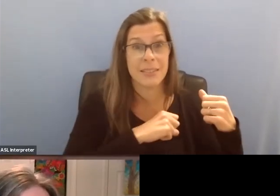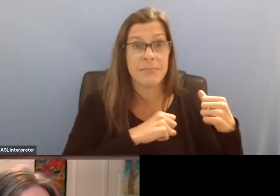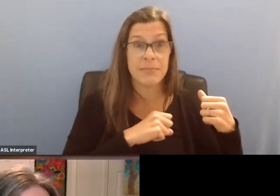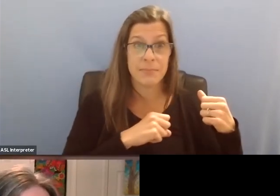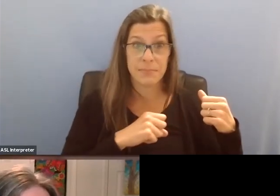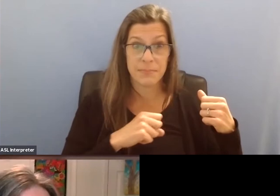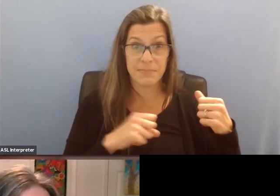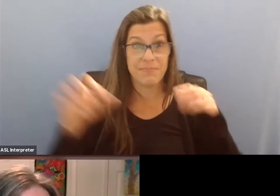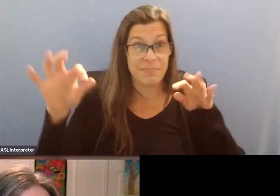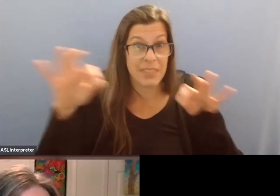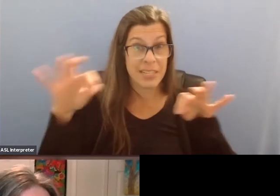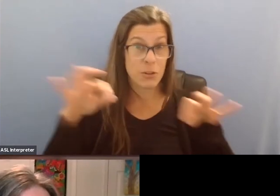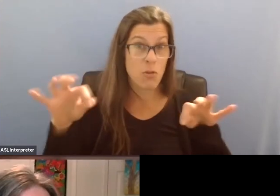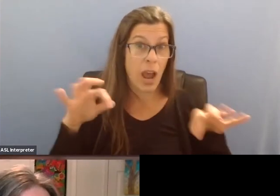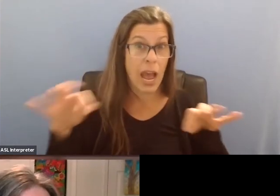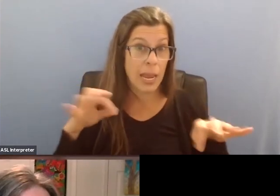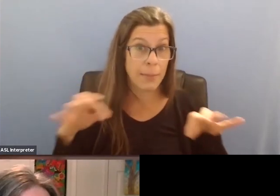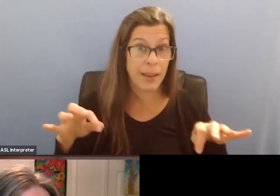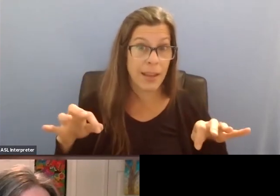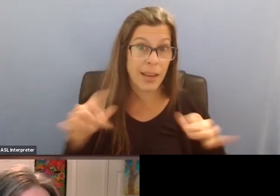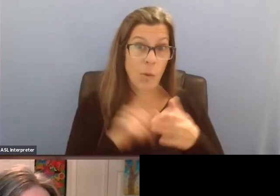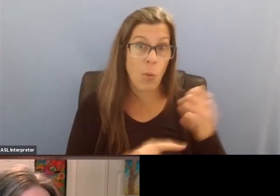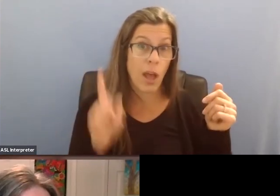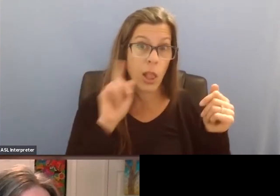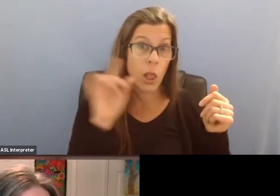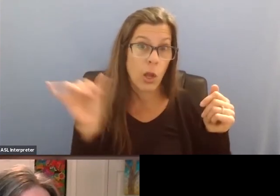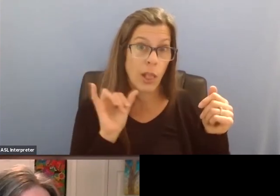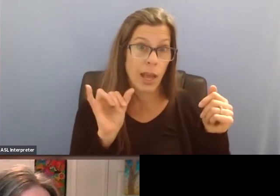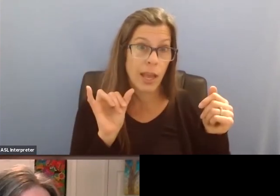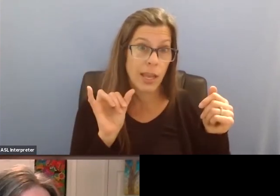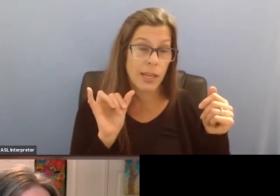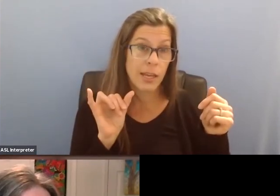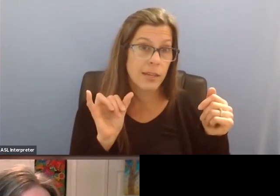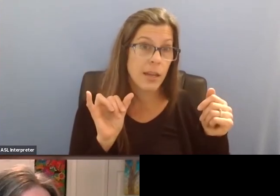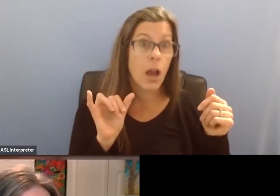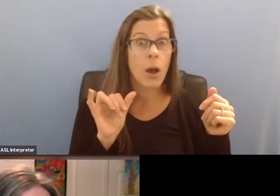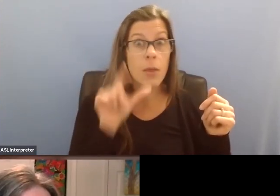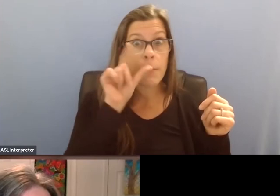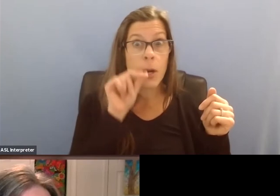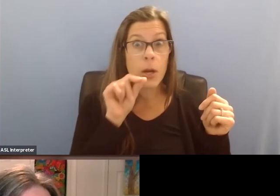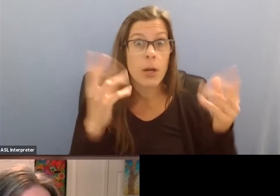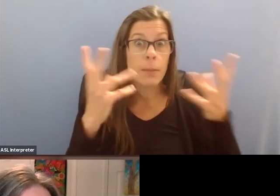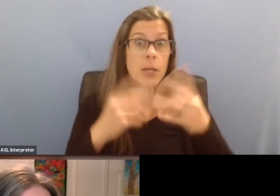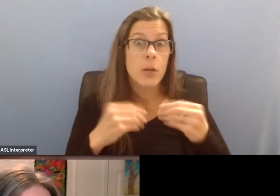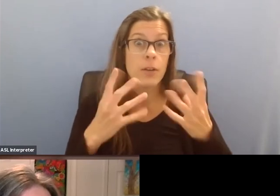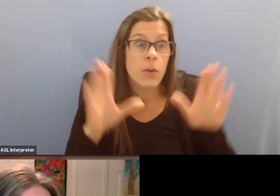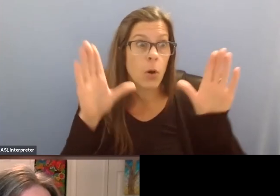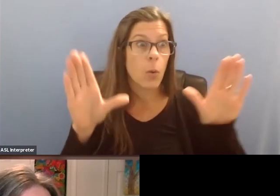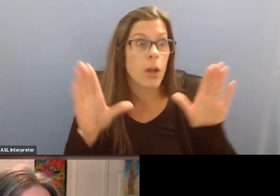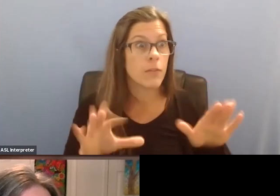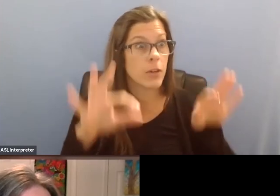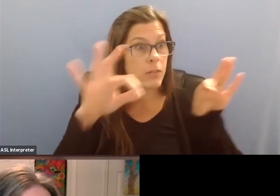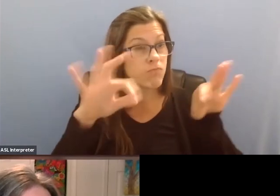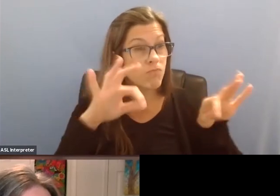describing something to me doesn't do it. I mean, you can tell me how beautiful a bird is and how wonderful it is to see